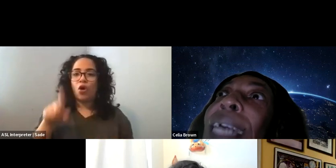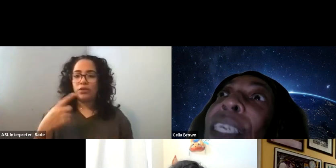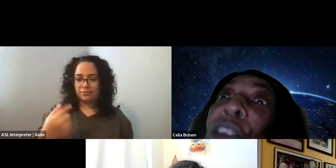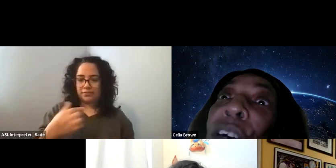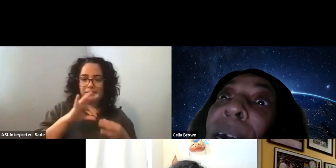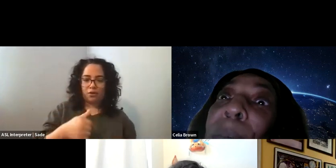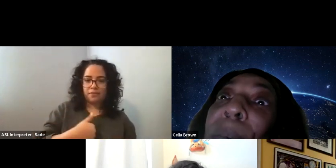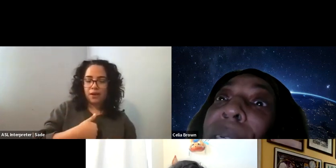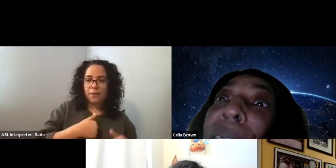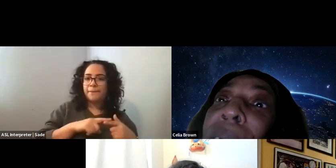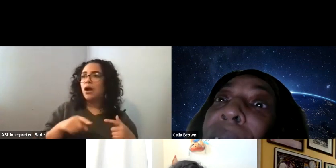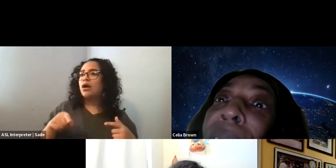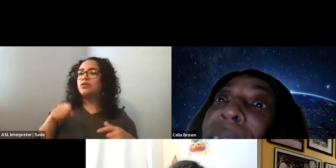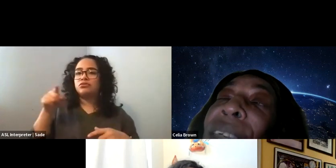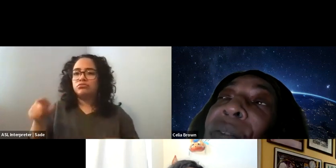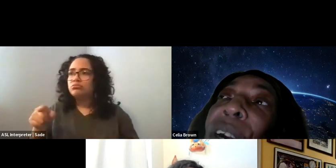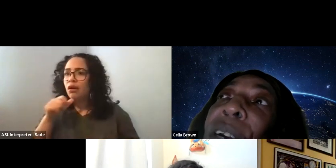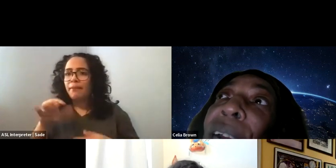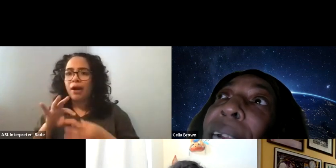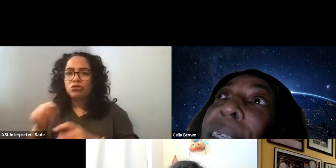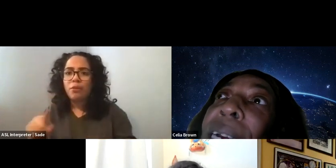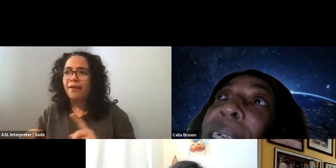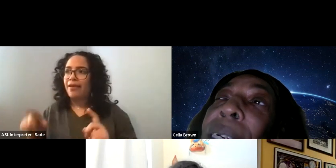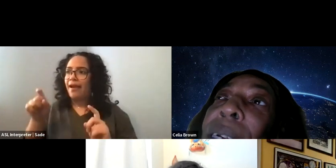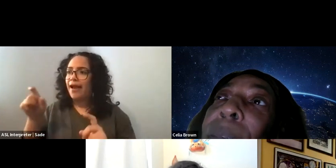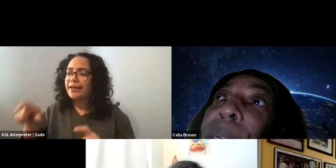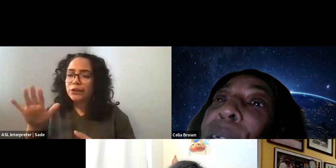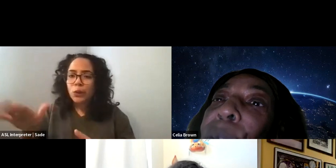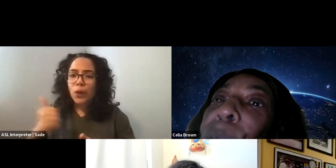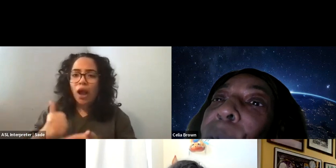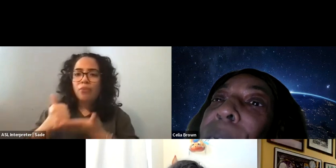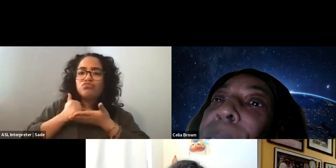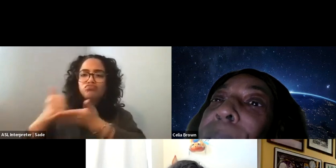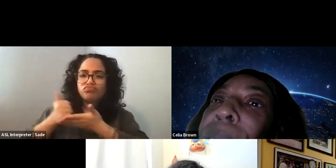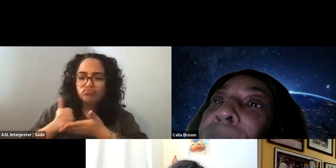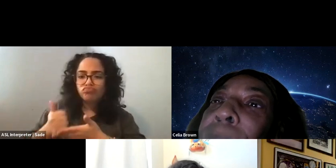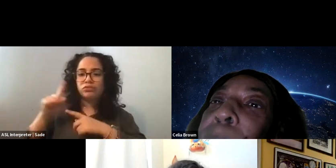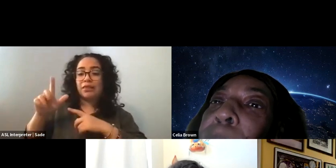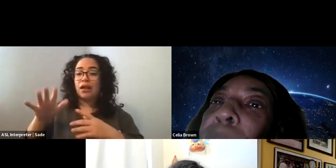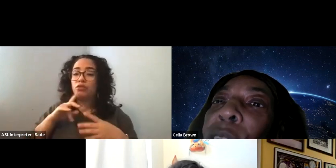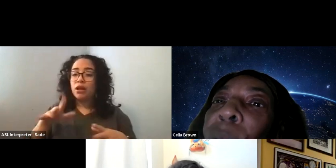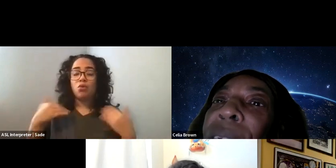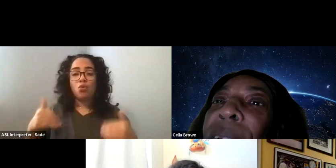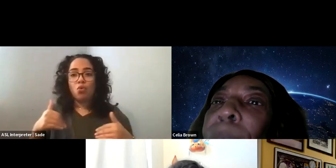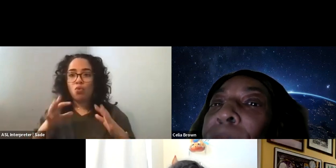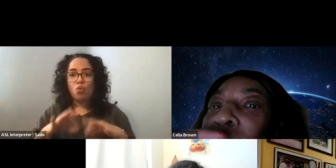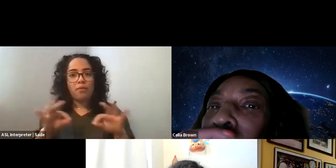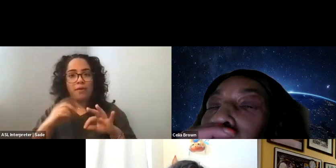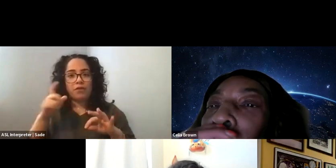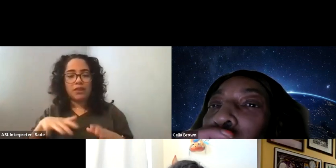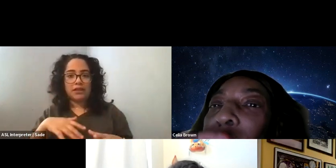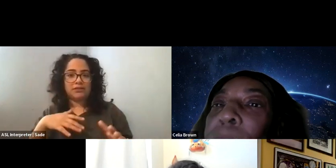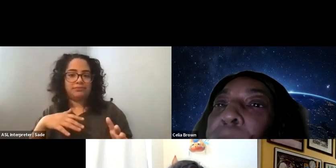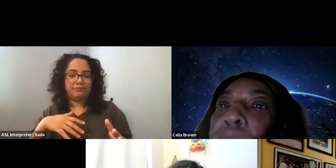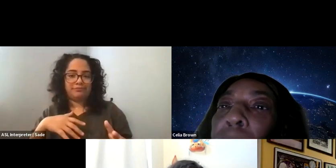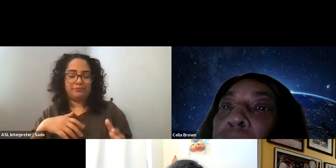I need your help. And that's very validating in peer support. So I'll stop there, Vesper.